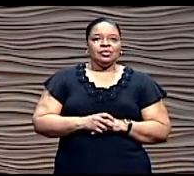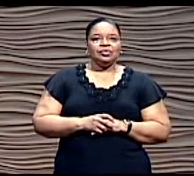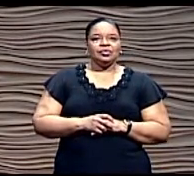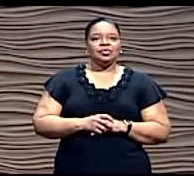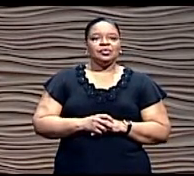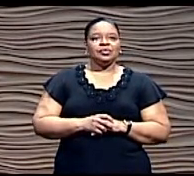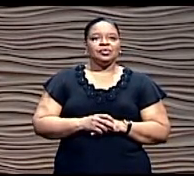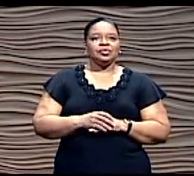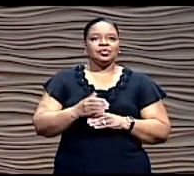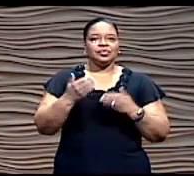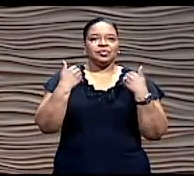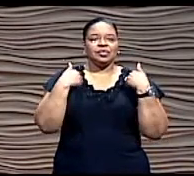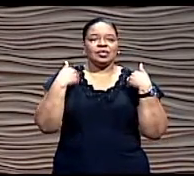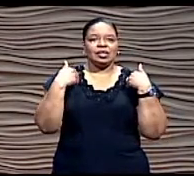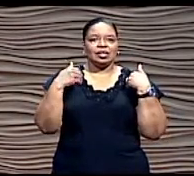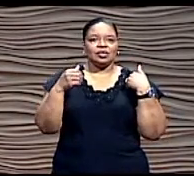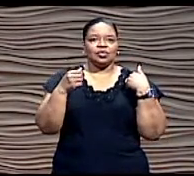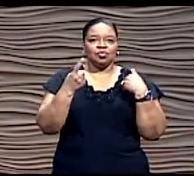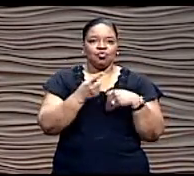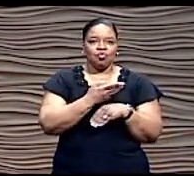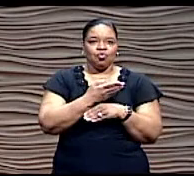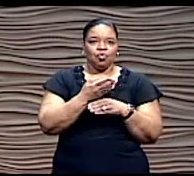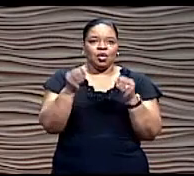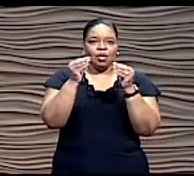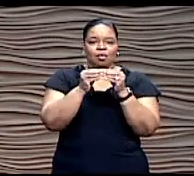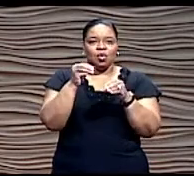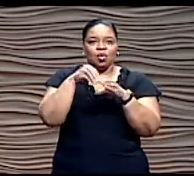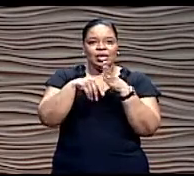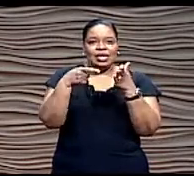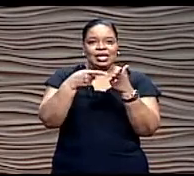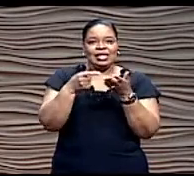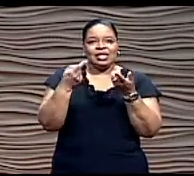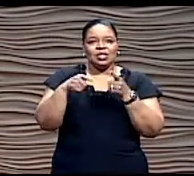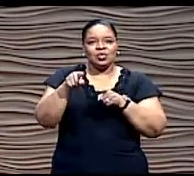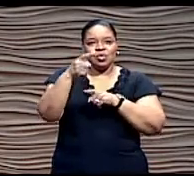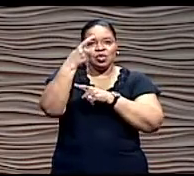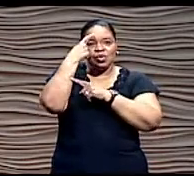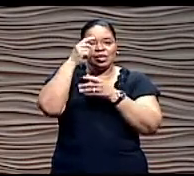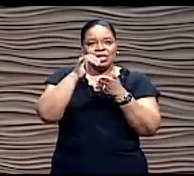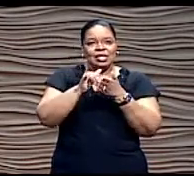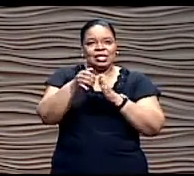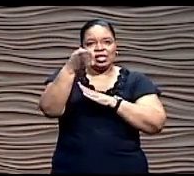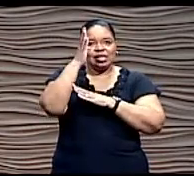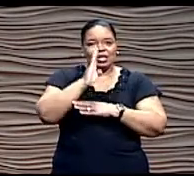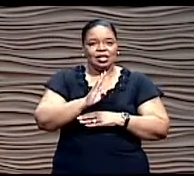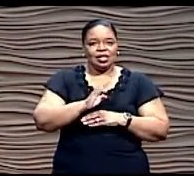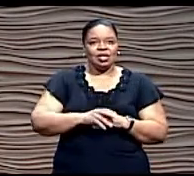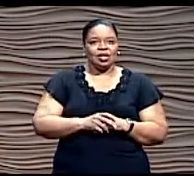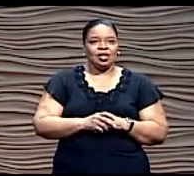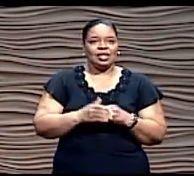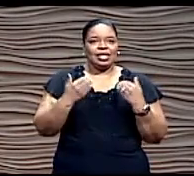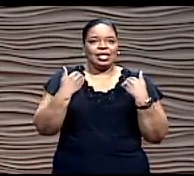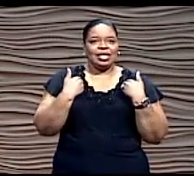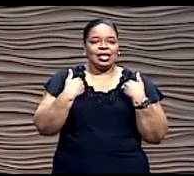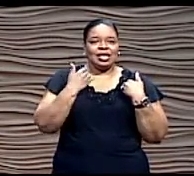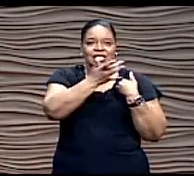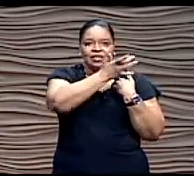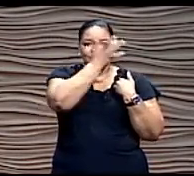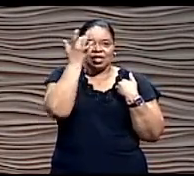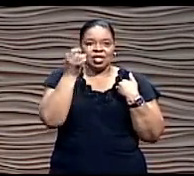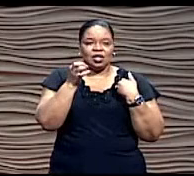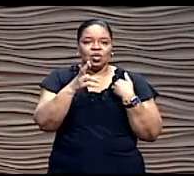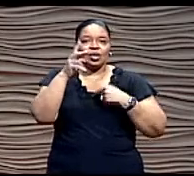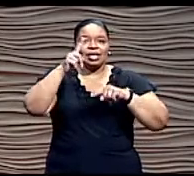There's something else in this. When you think that God has forgotten or God